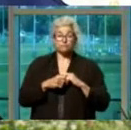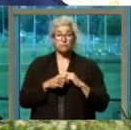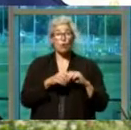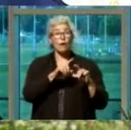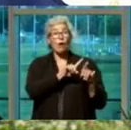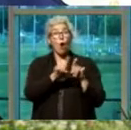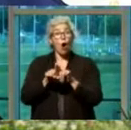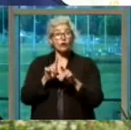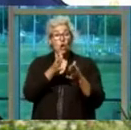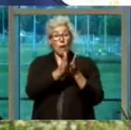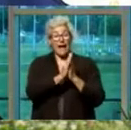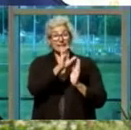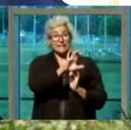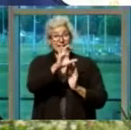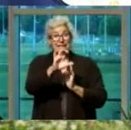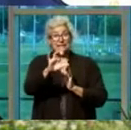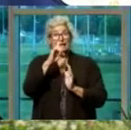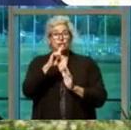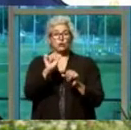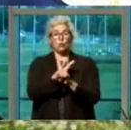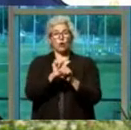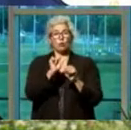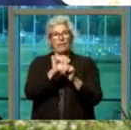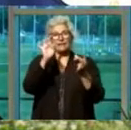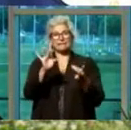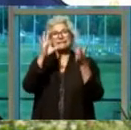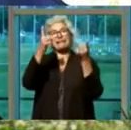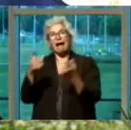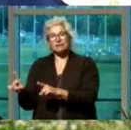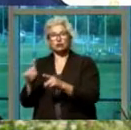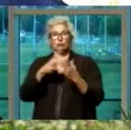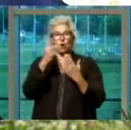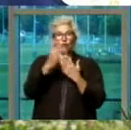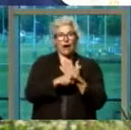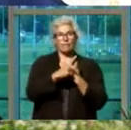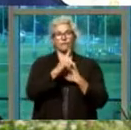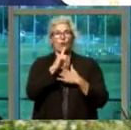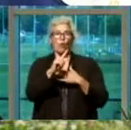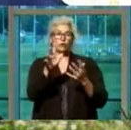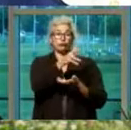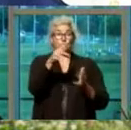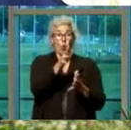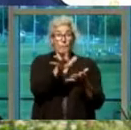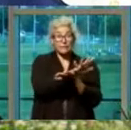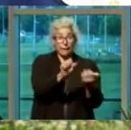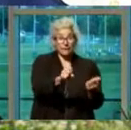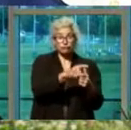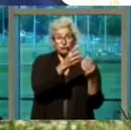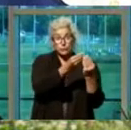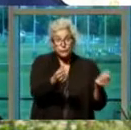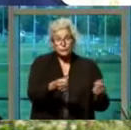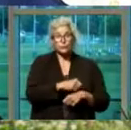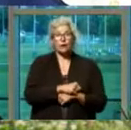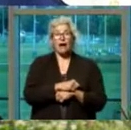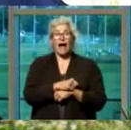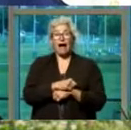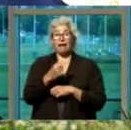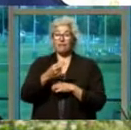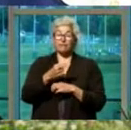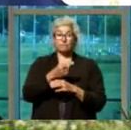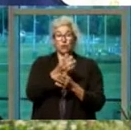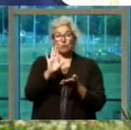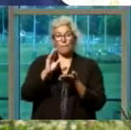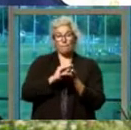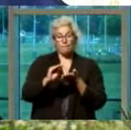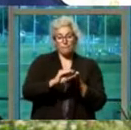CCC to work with our traditional disaster programs to help farmers repair store damage, reduce the high cost of feed, and